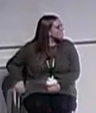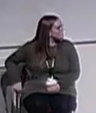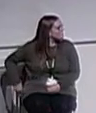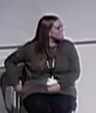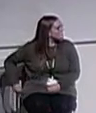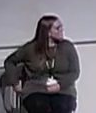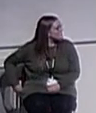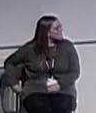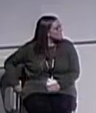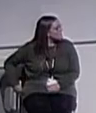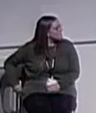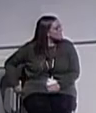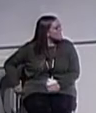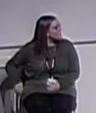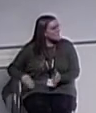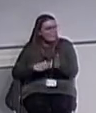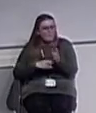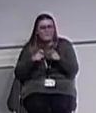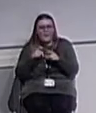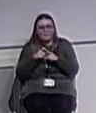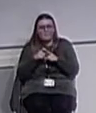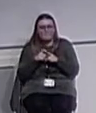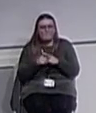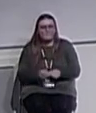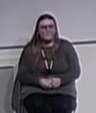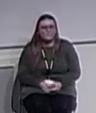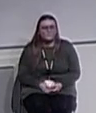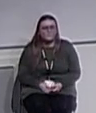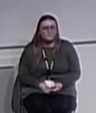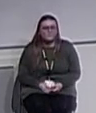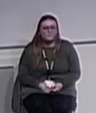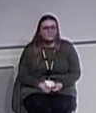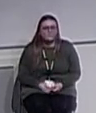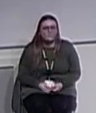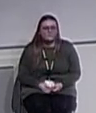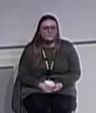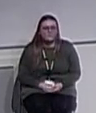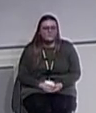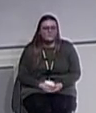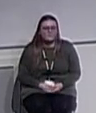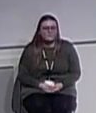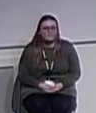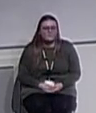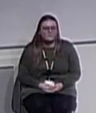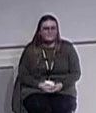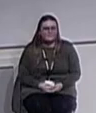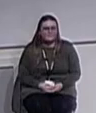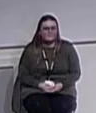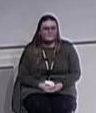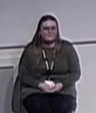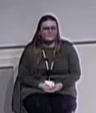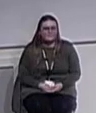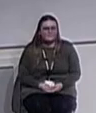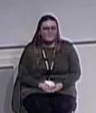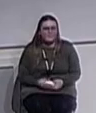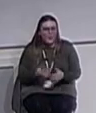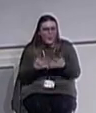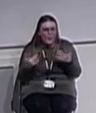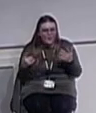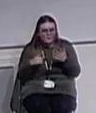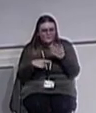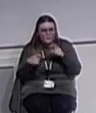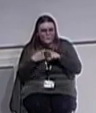So this is the map of placements that we've had in the past. Lots of them in the UK, lots of them in